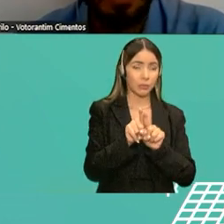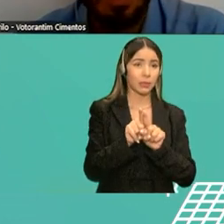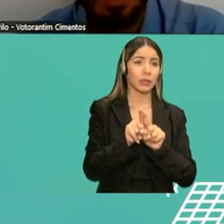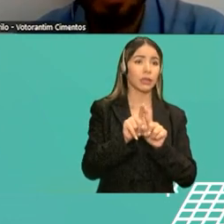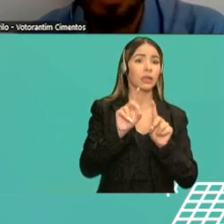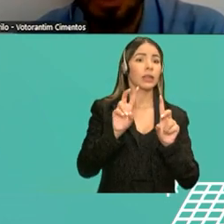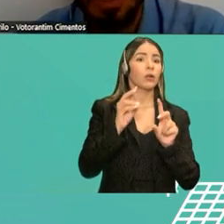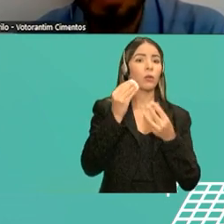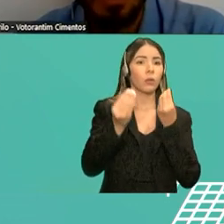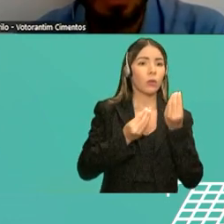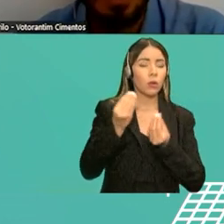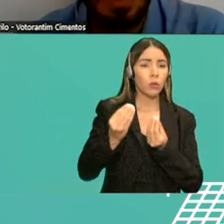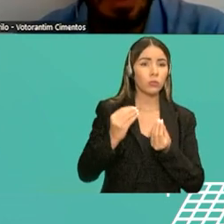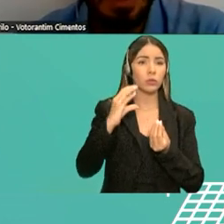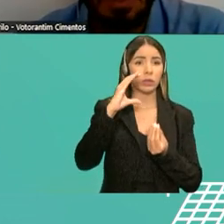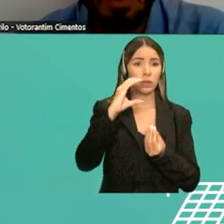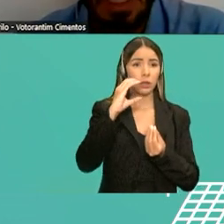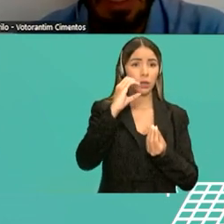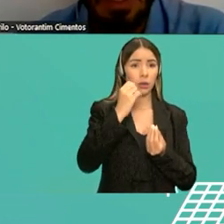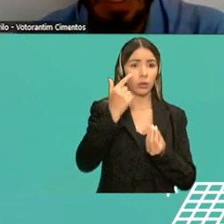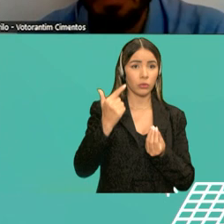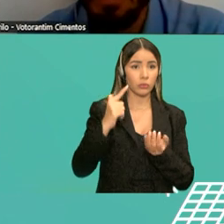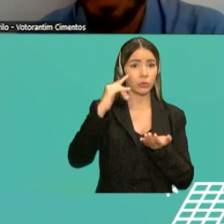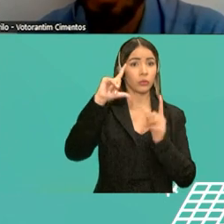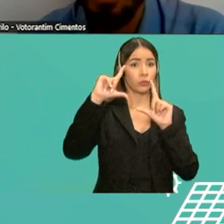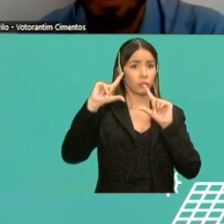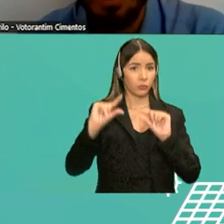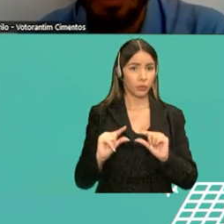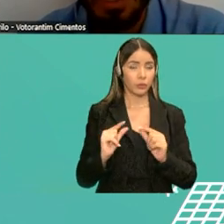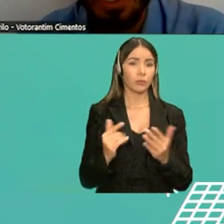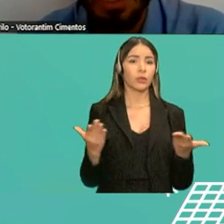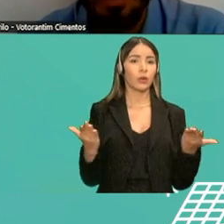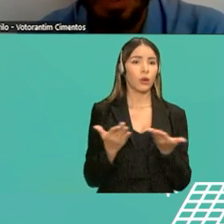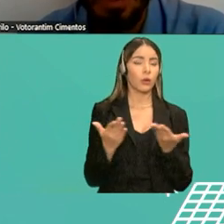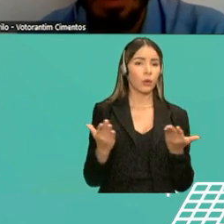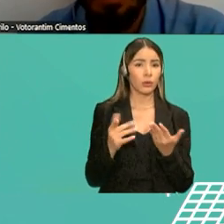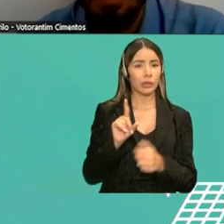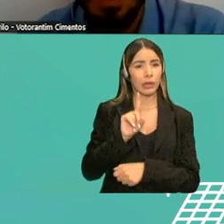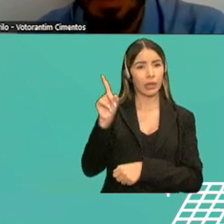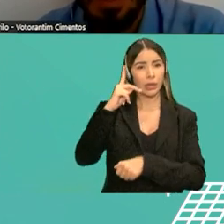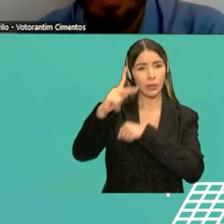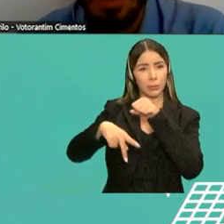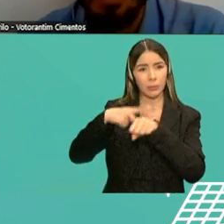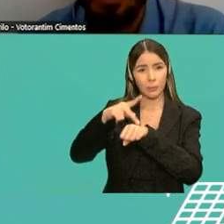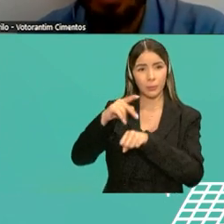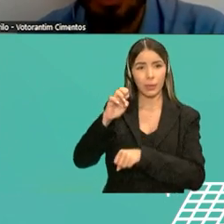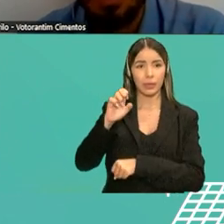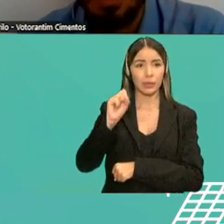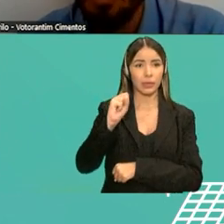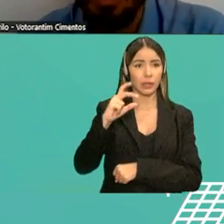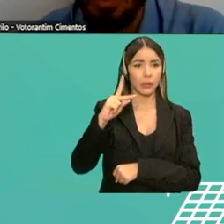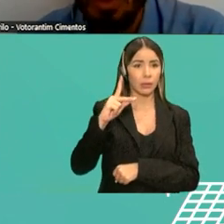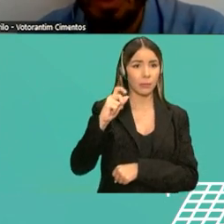technology. Today in Spain and Canada, the two regions where we operate,